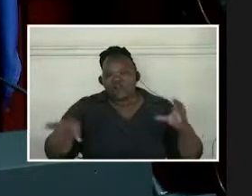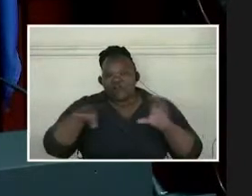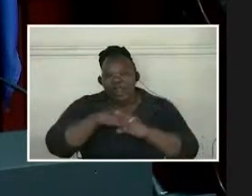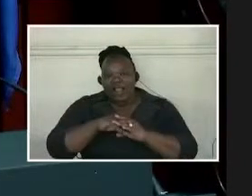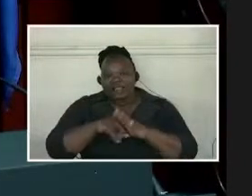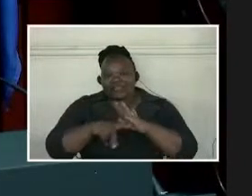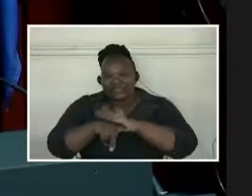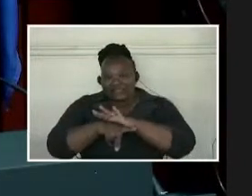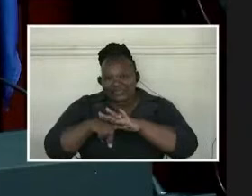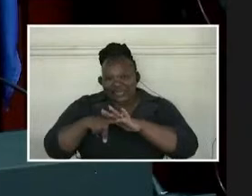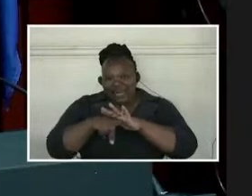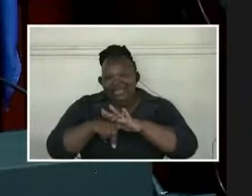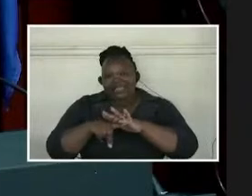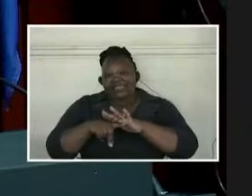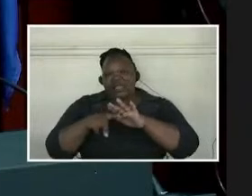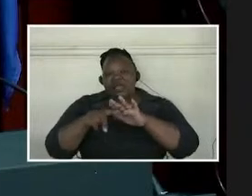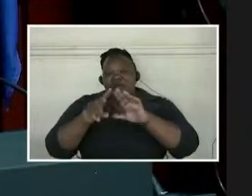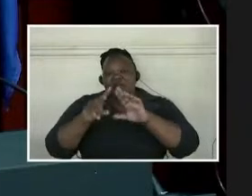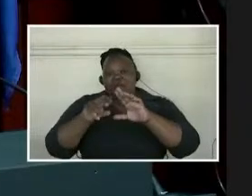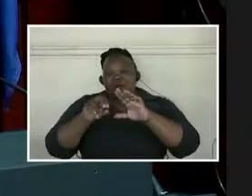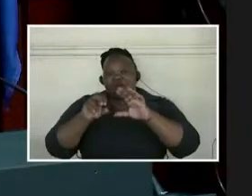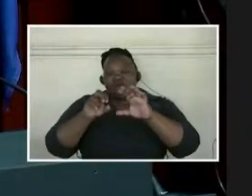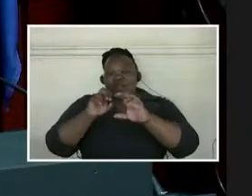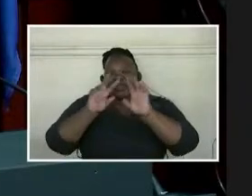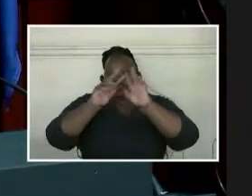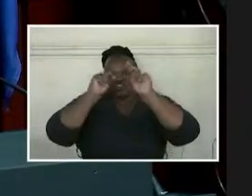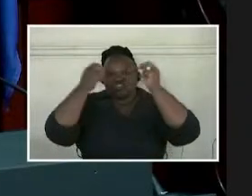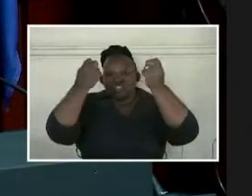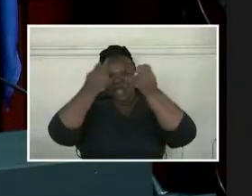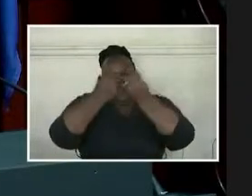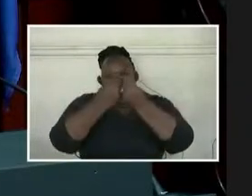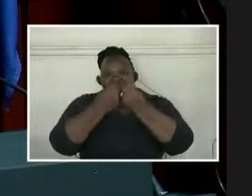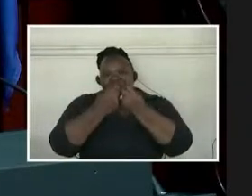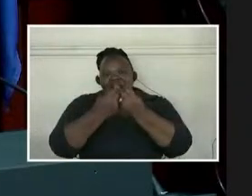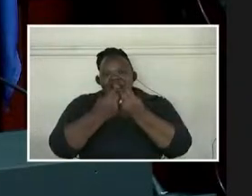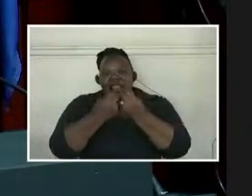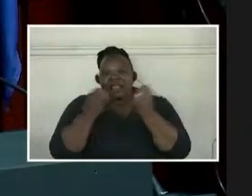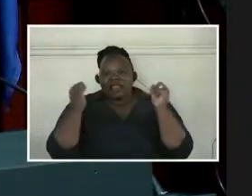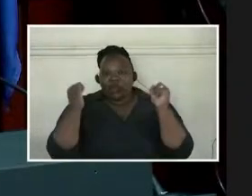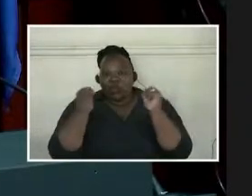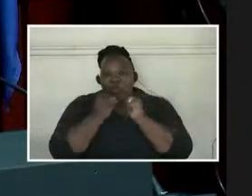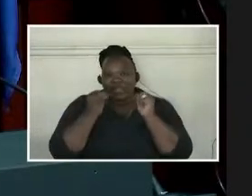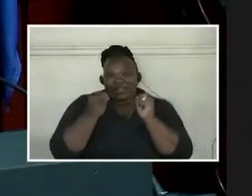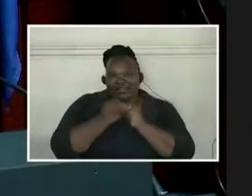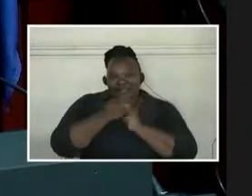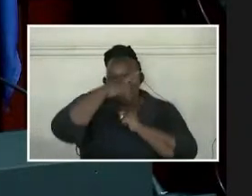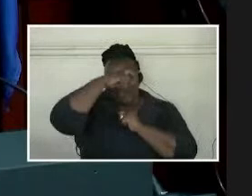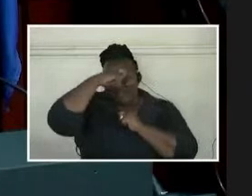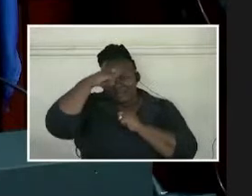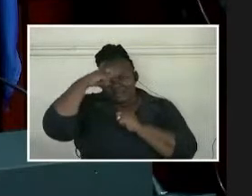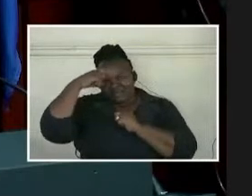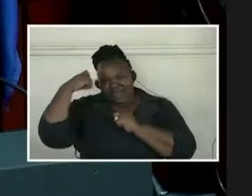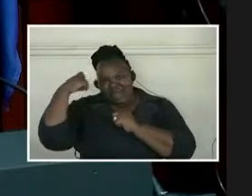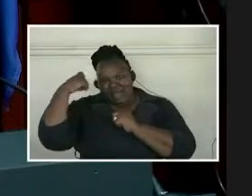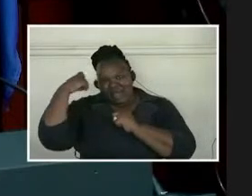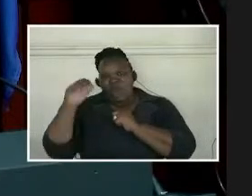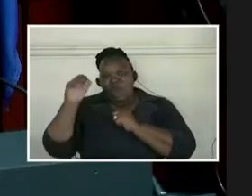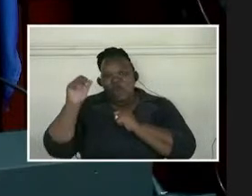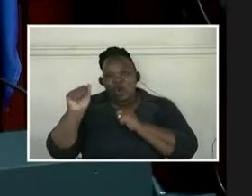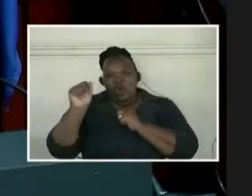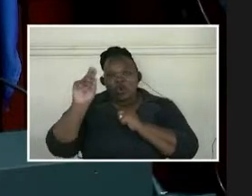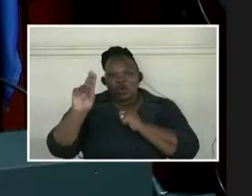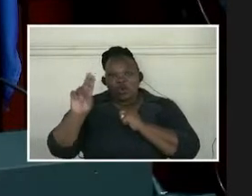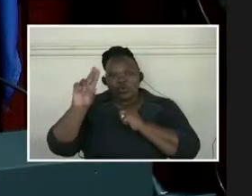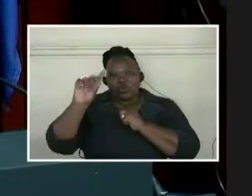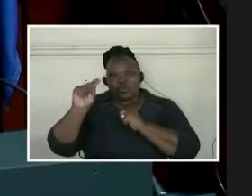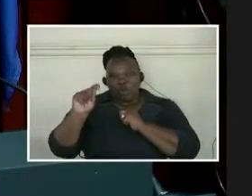provincial and national competition in the winter summer and autumn school sports championships